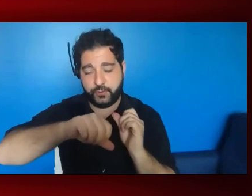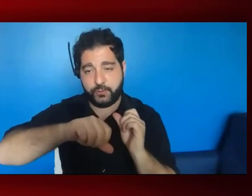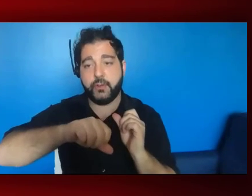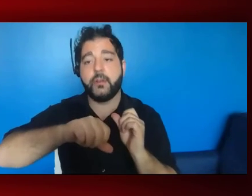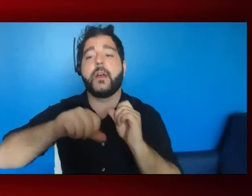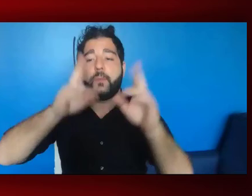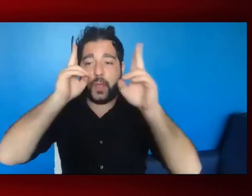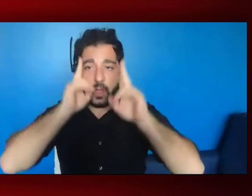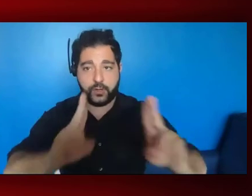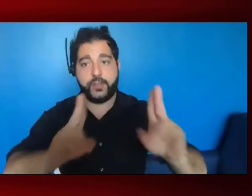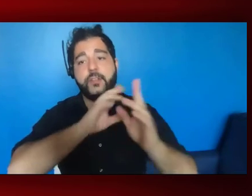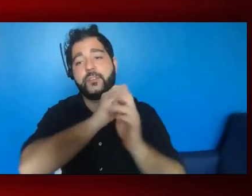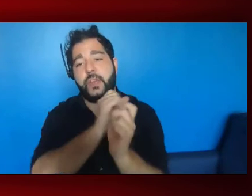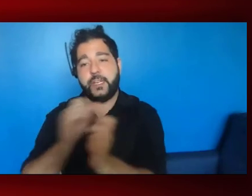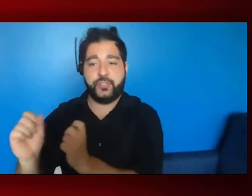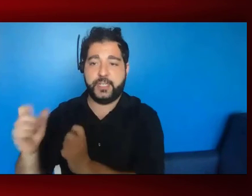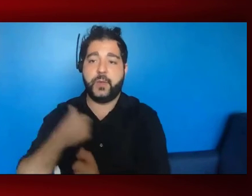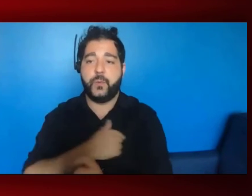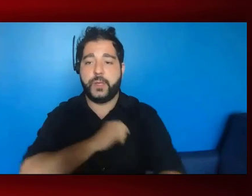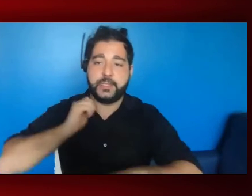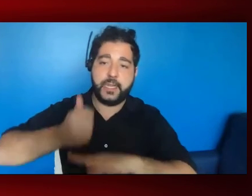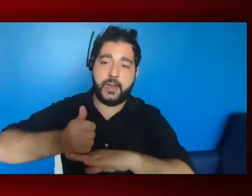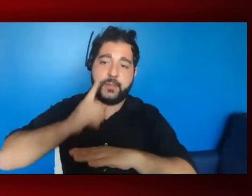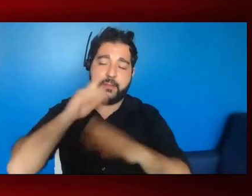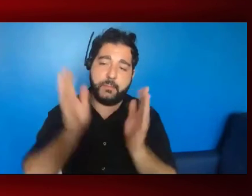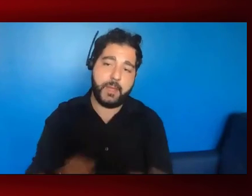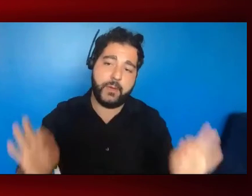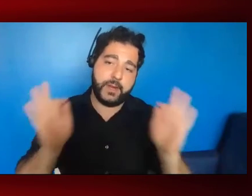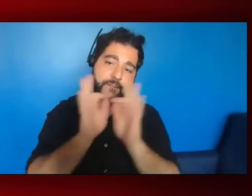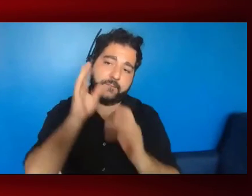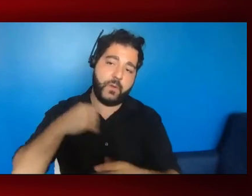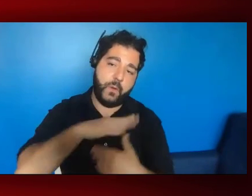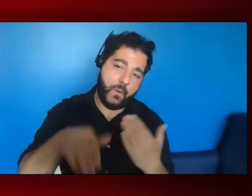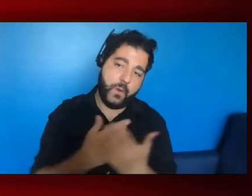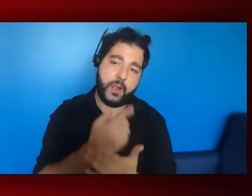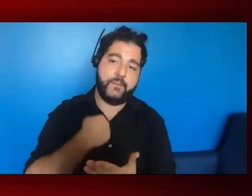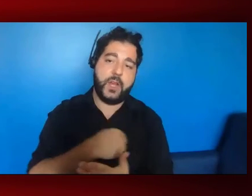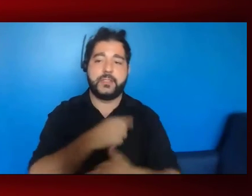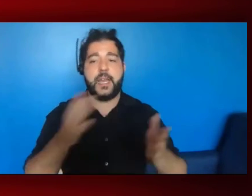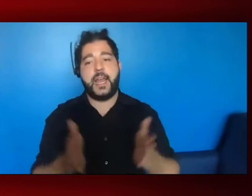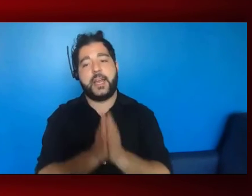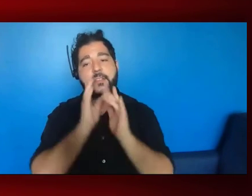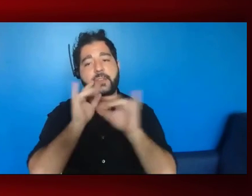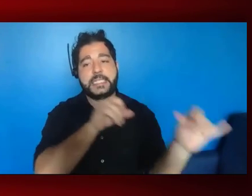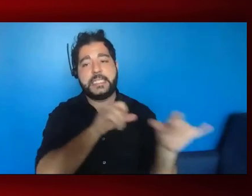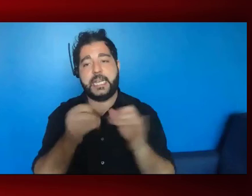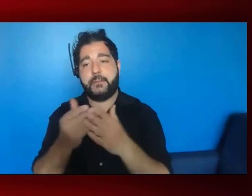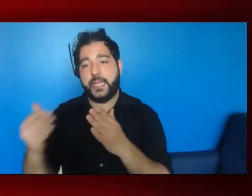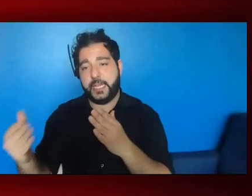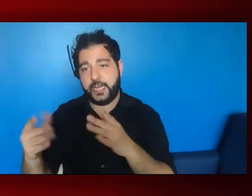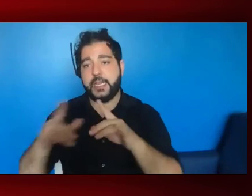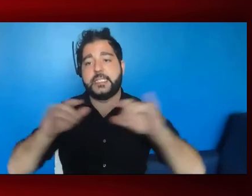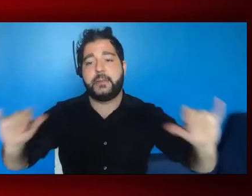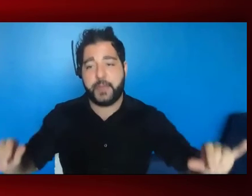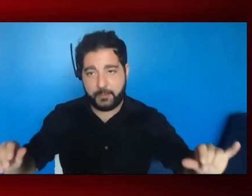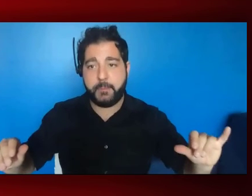honor the strategy that makes it imperative that we all ask for the same things at the same